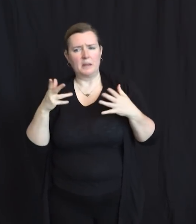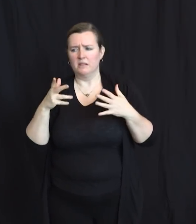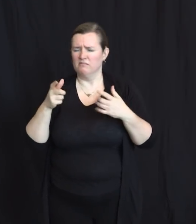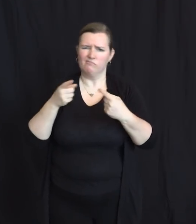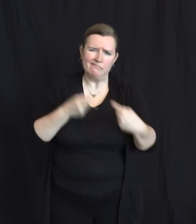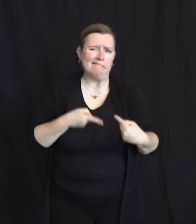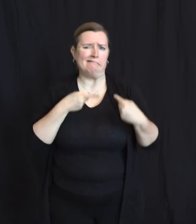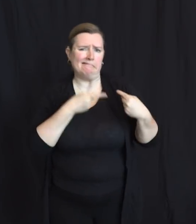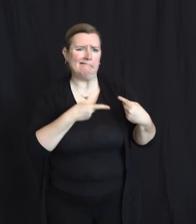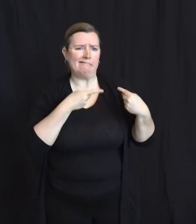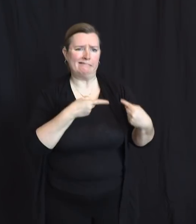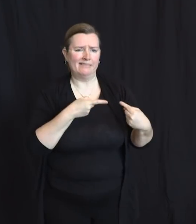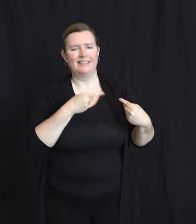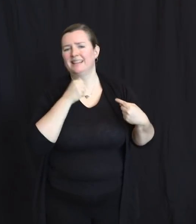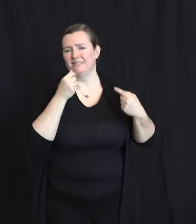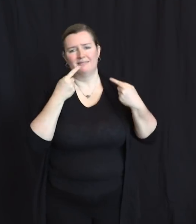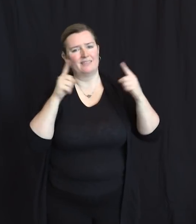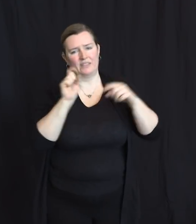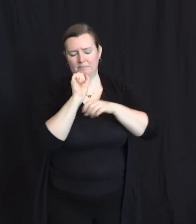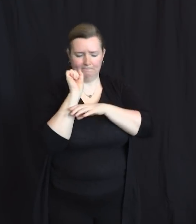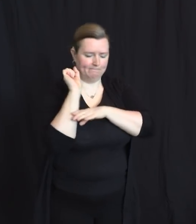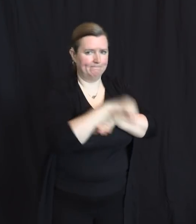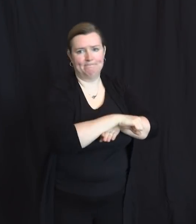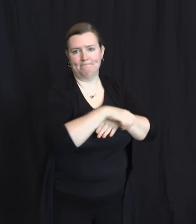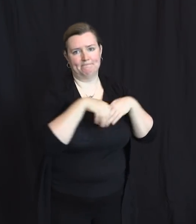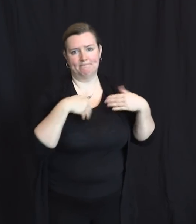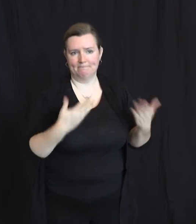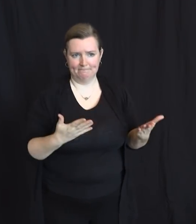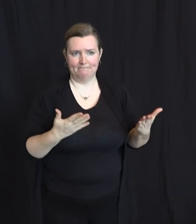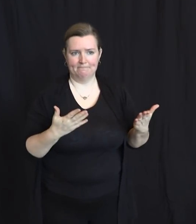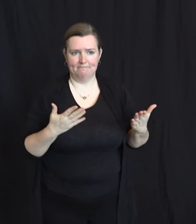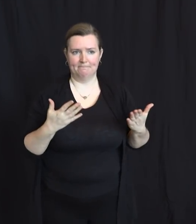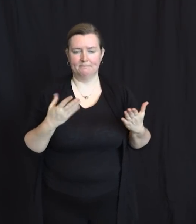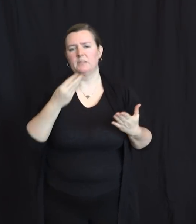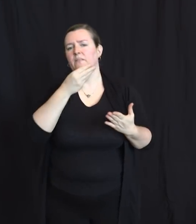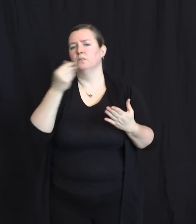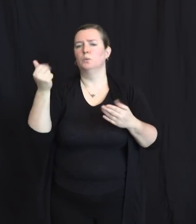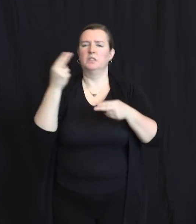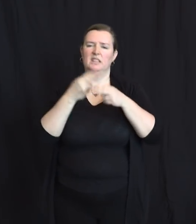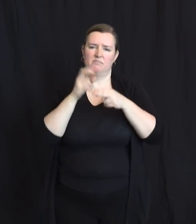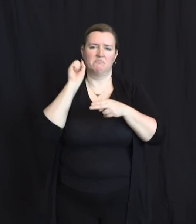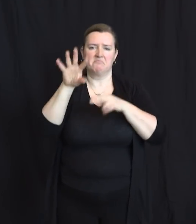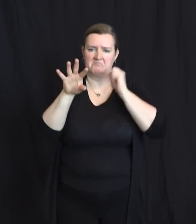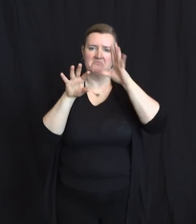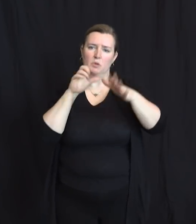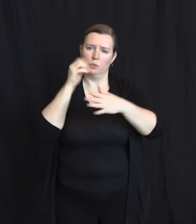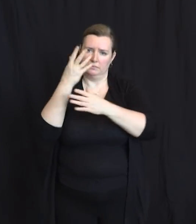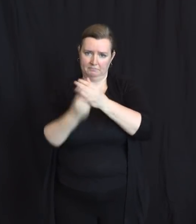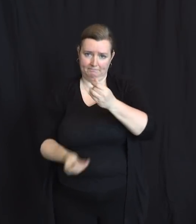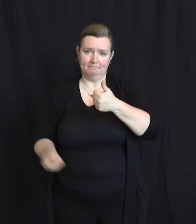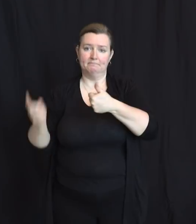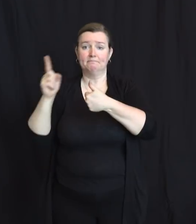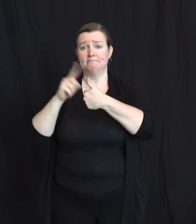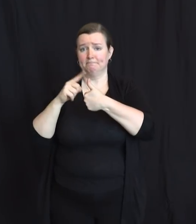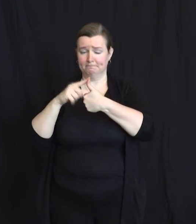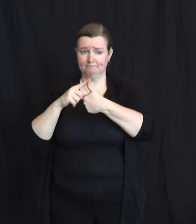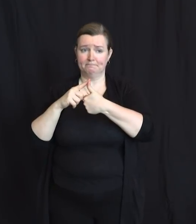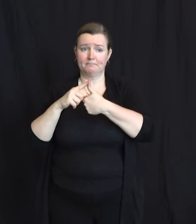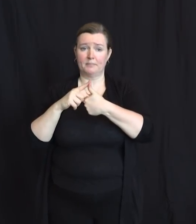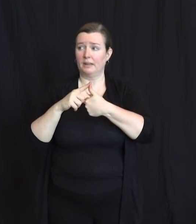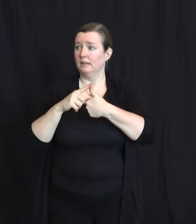not successful. I'd like to remember a few of them if I can today. First up,